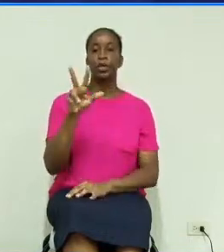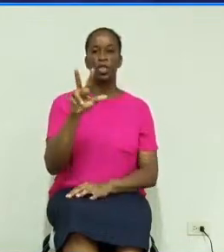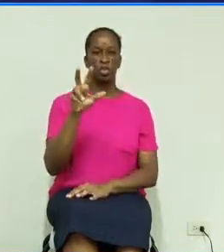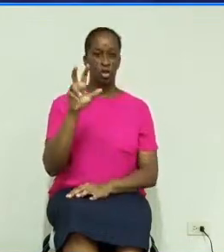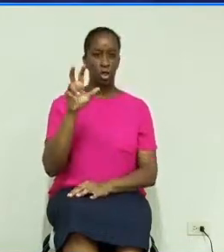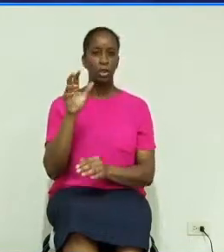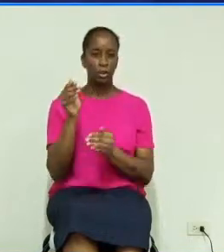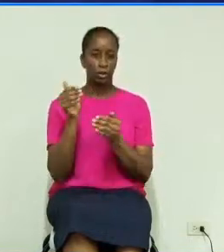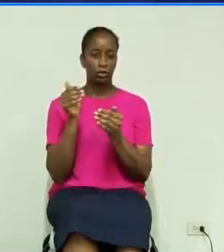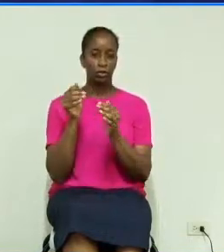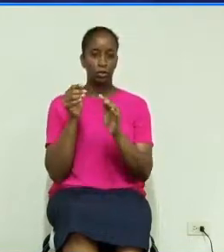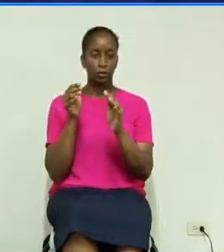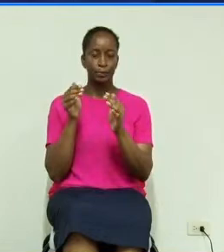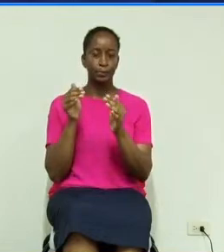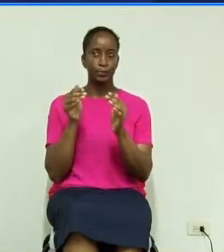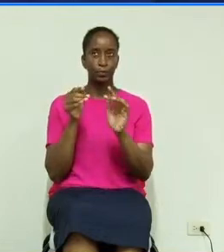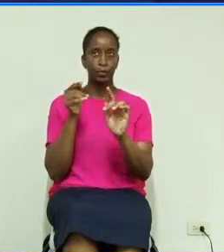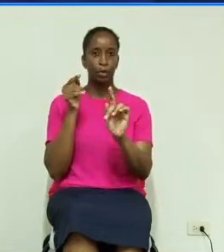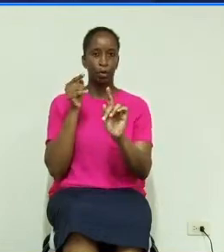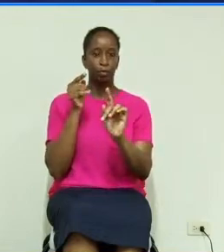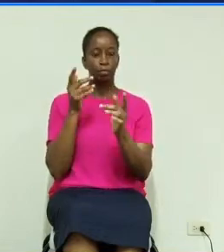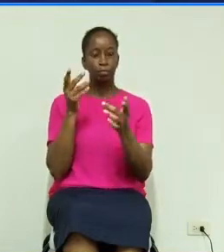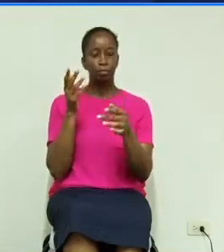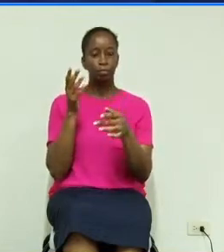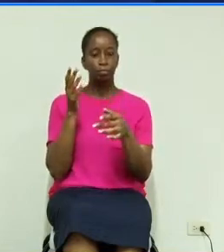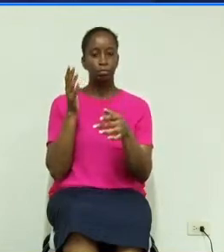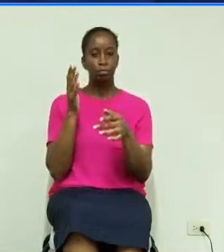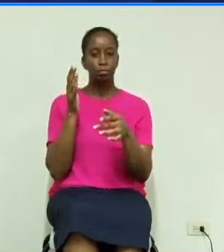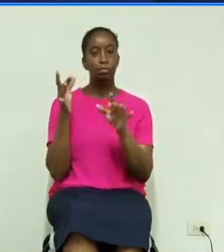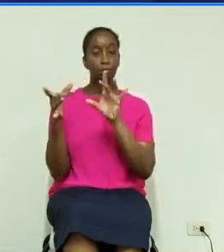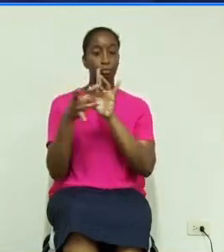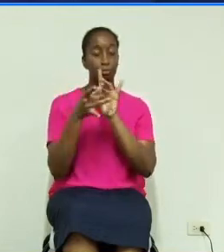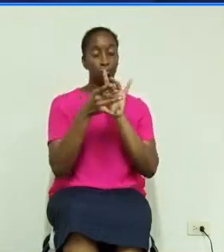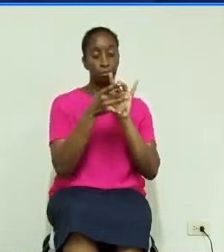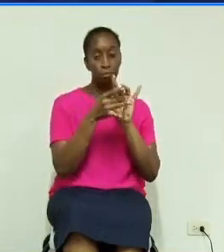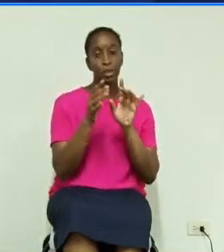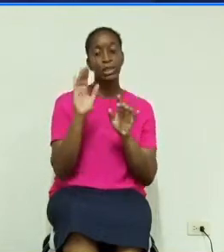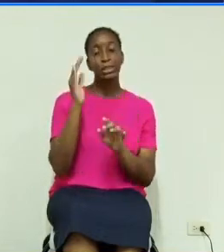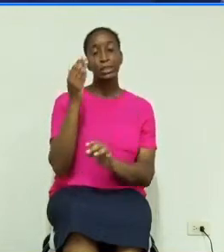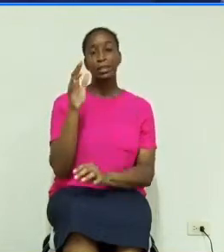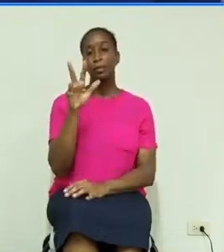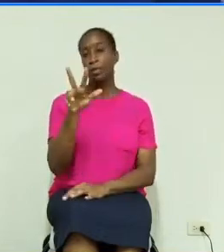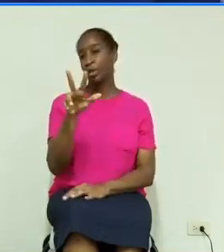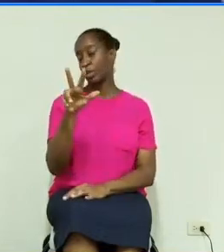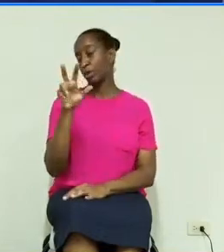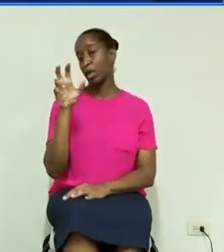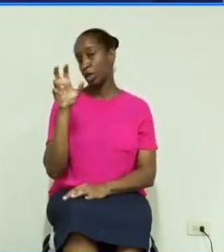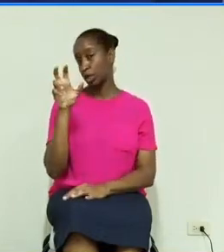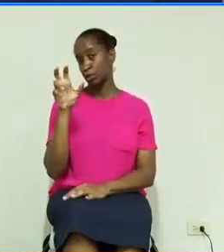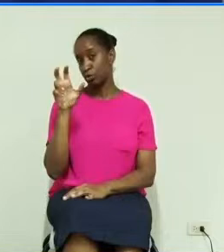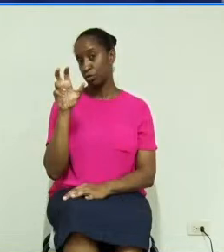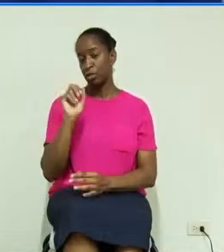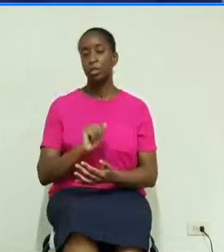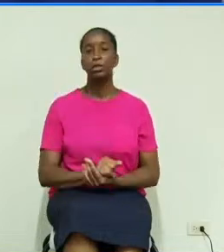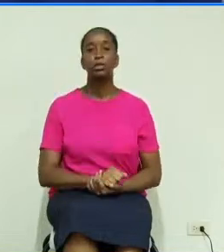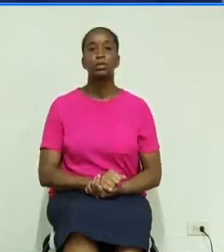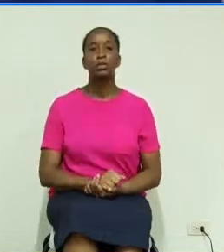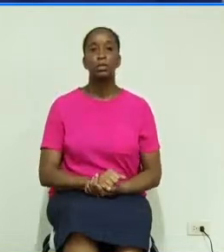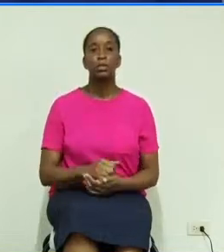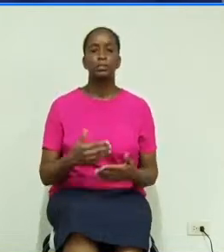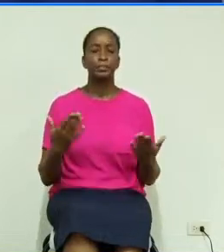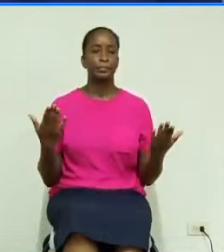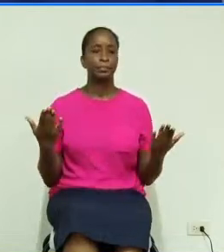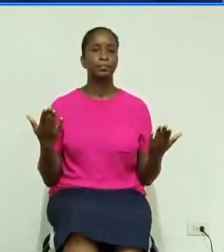questions and comments that are made or have been made online. There is no discrimination against women